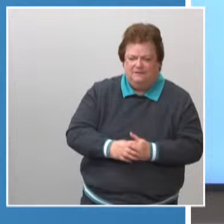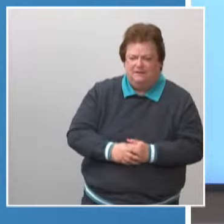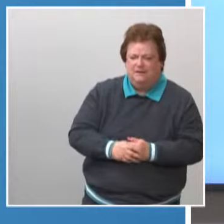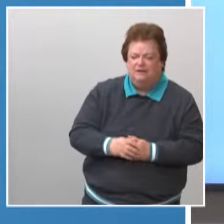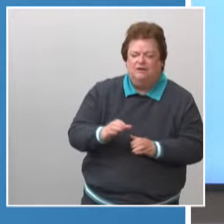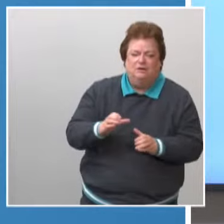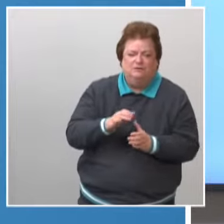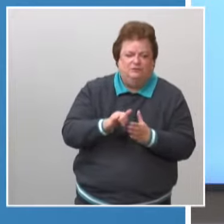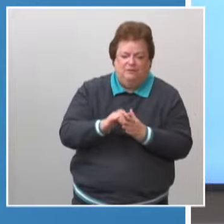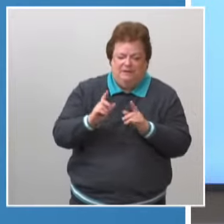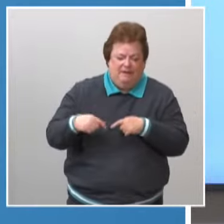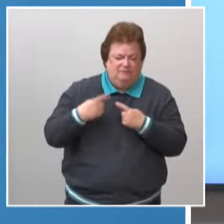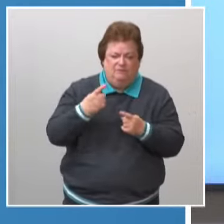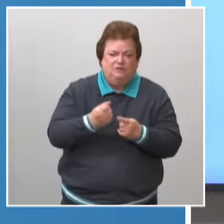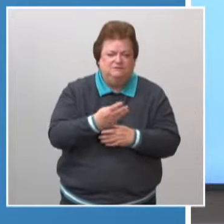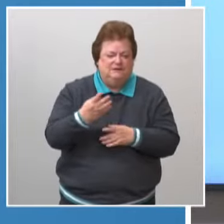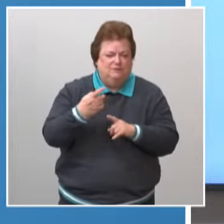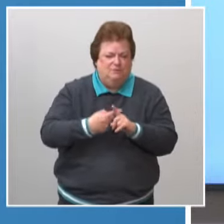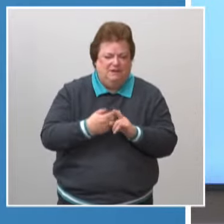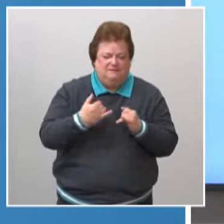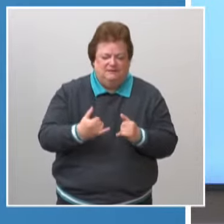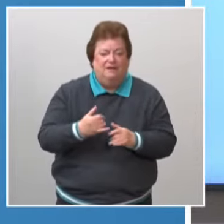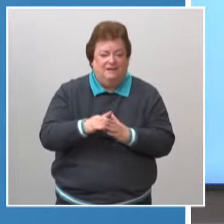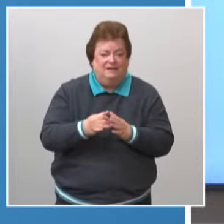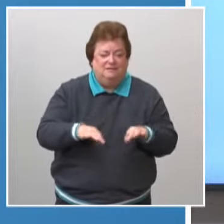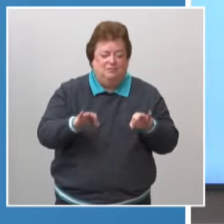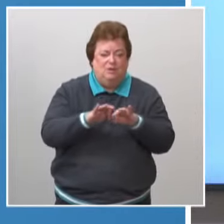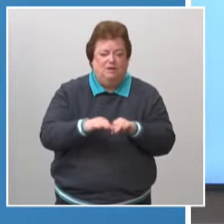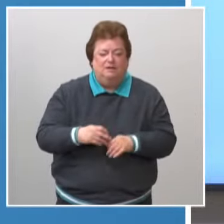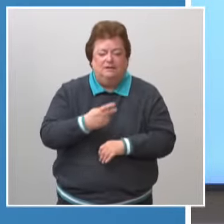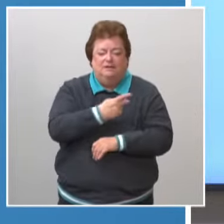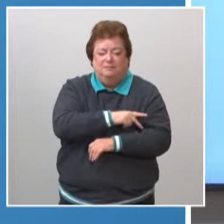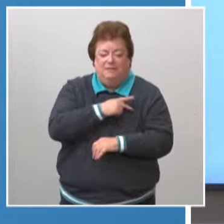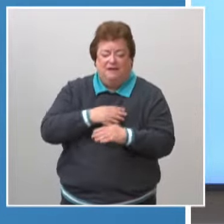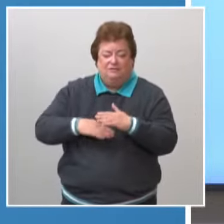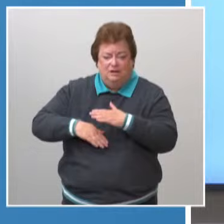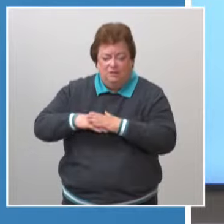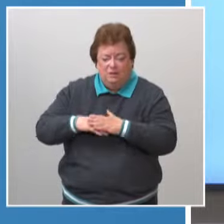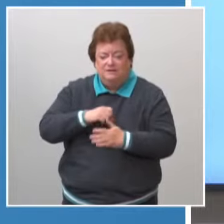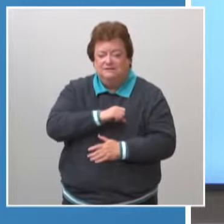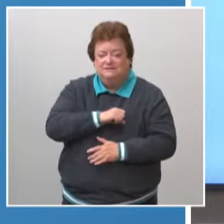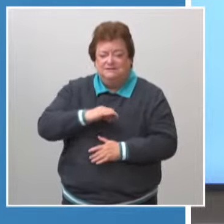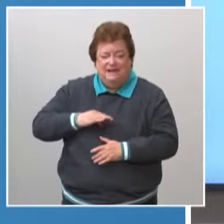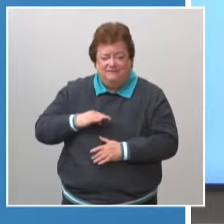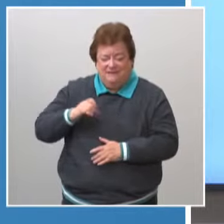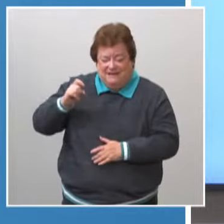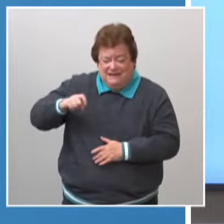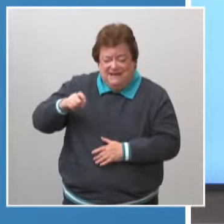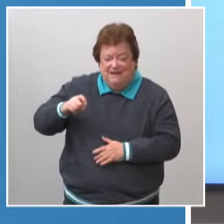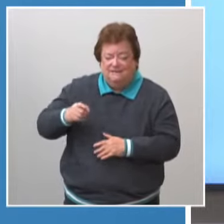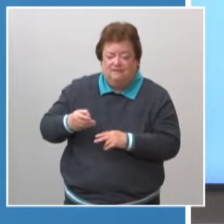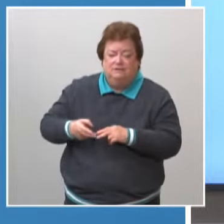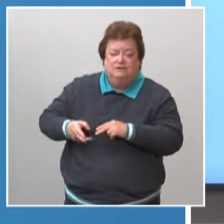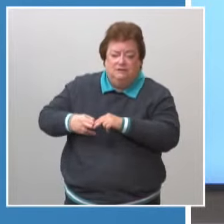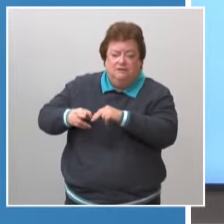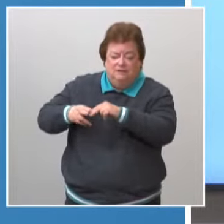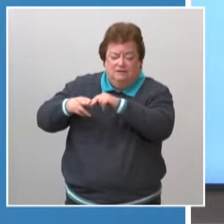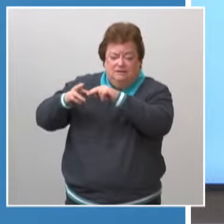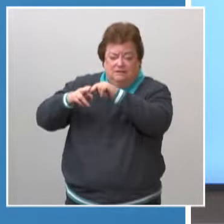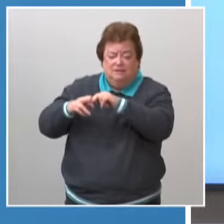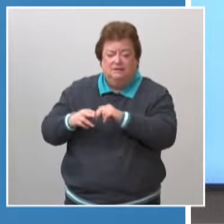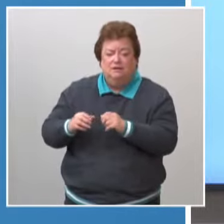super important in our hospitals. Our patient loads, our staffing needs have grown exponentially over the past few months, particularly